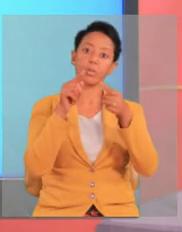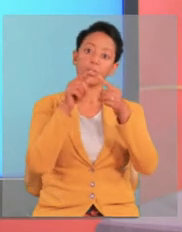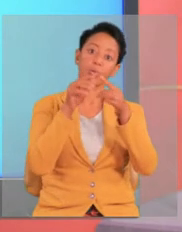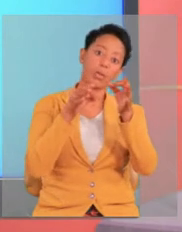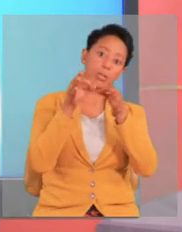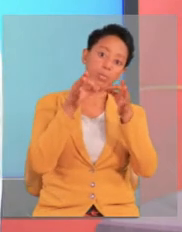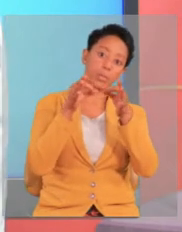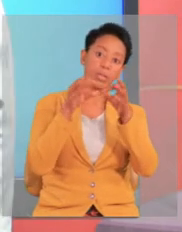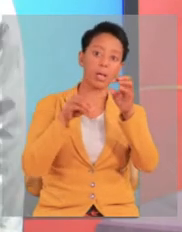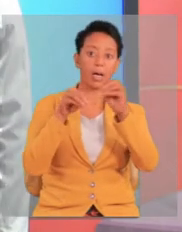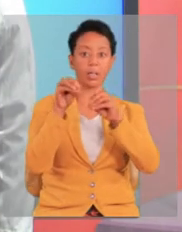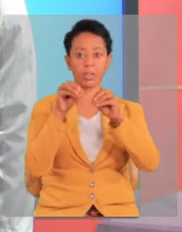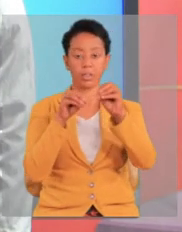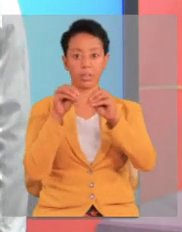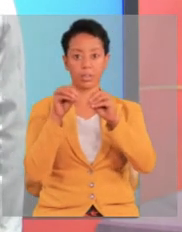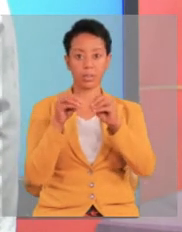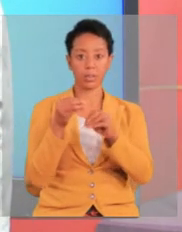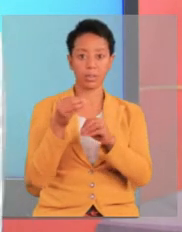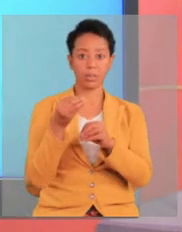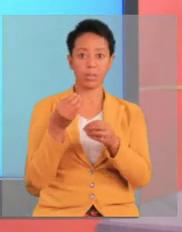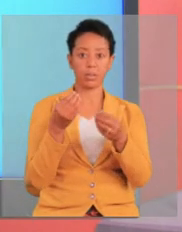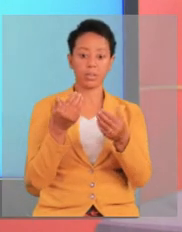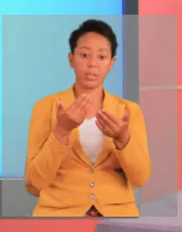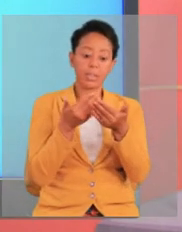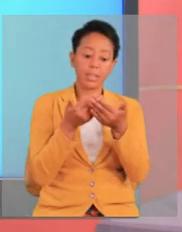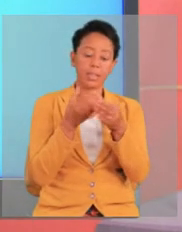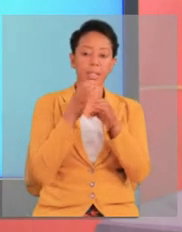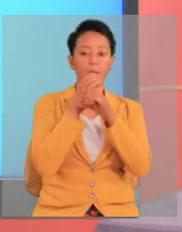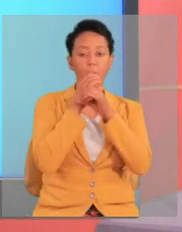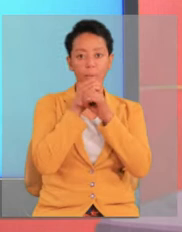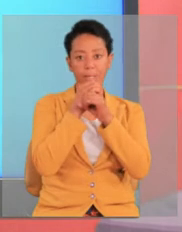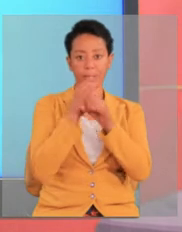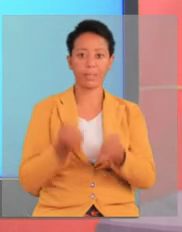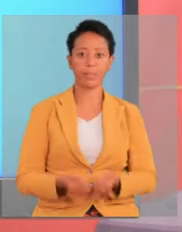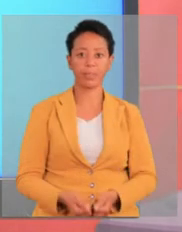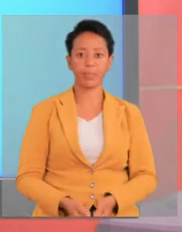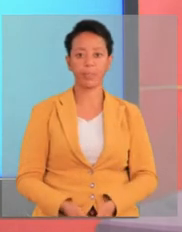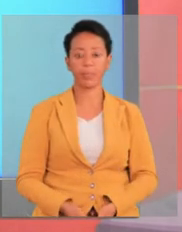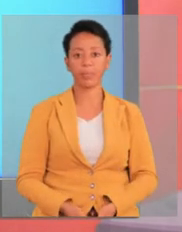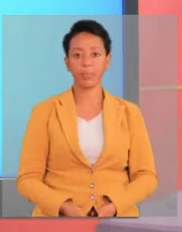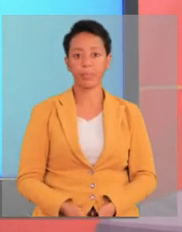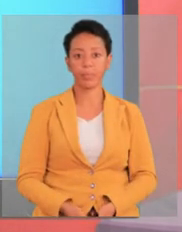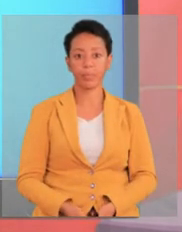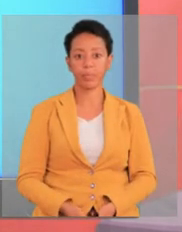action which has been recently completed.